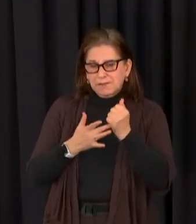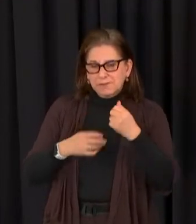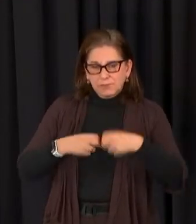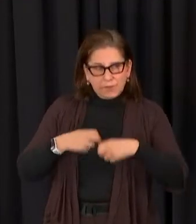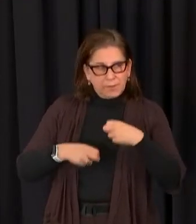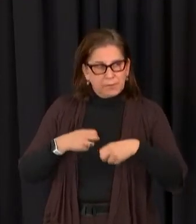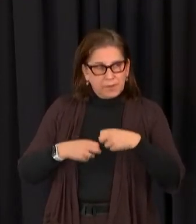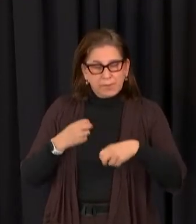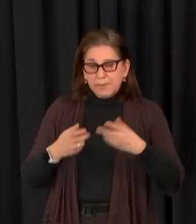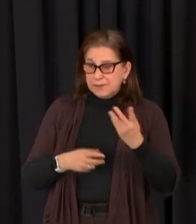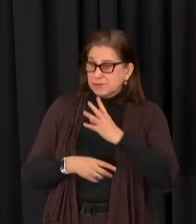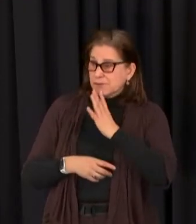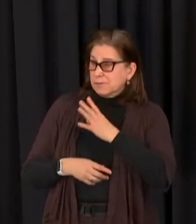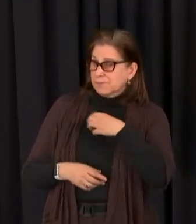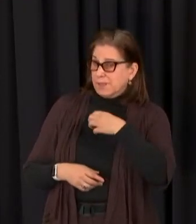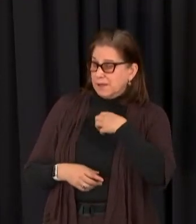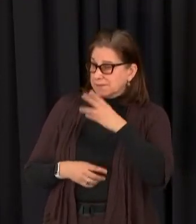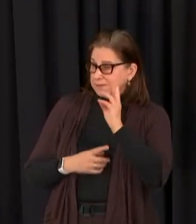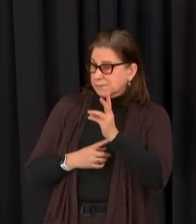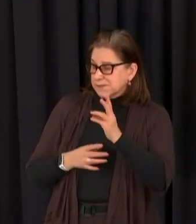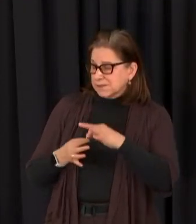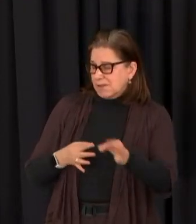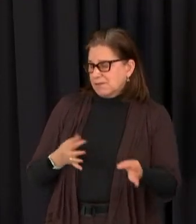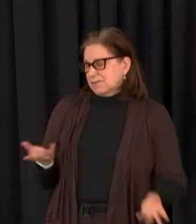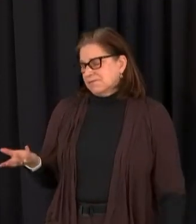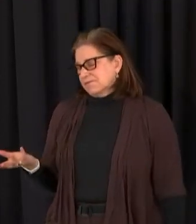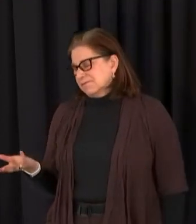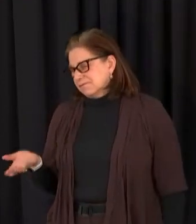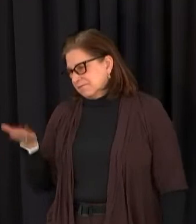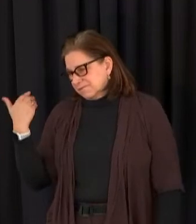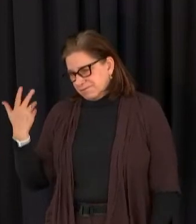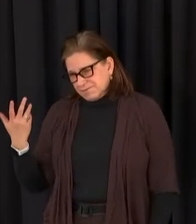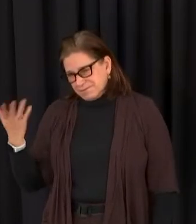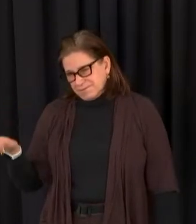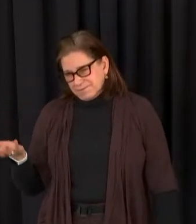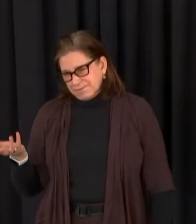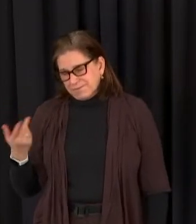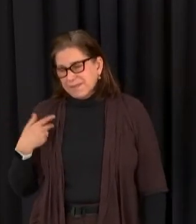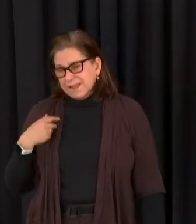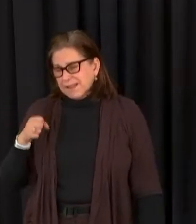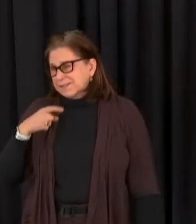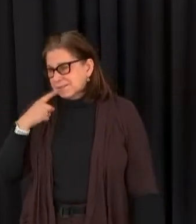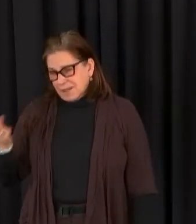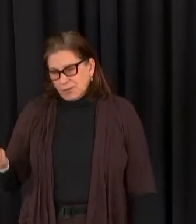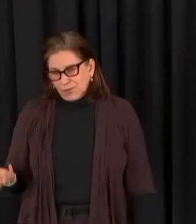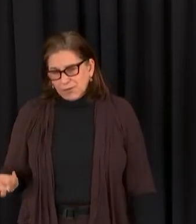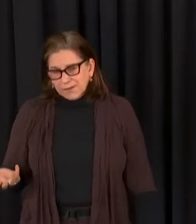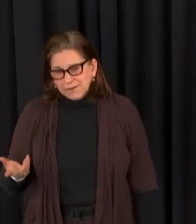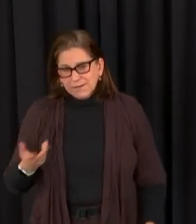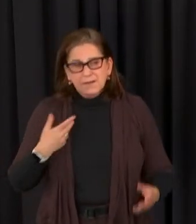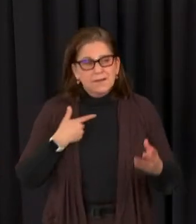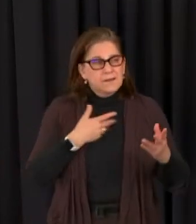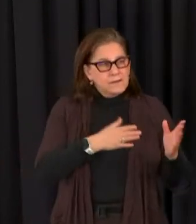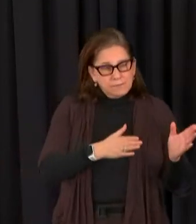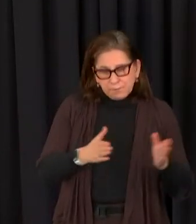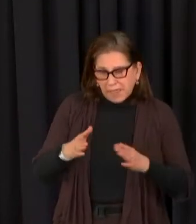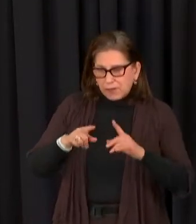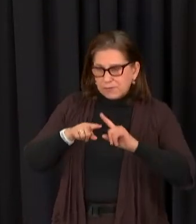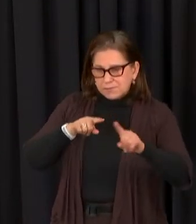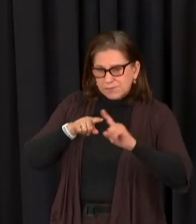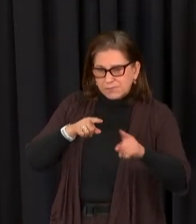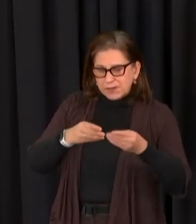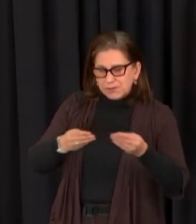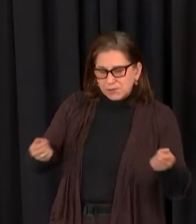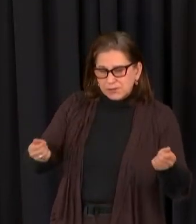6-minute delay? Is there not going to be any I can't tell you that. But I can tell you that we're putting together a solution and